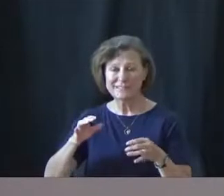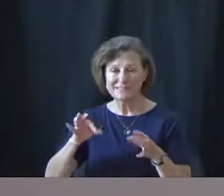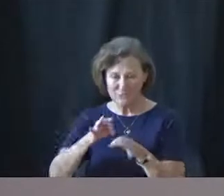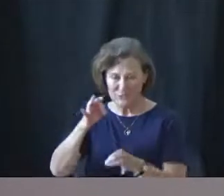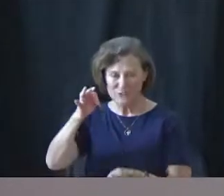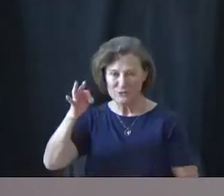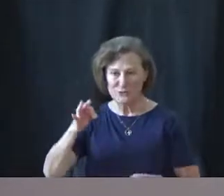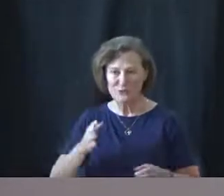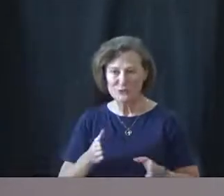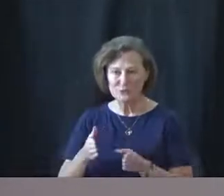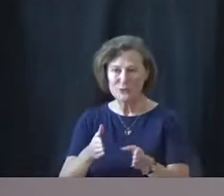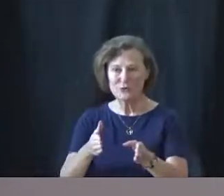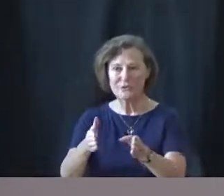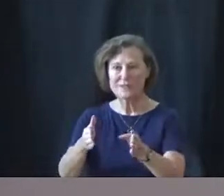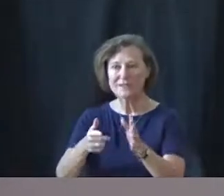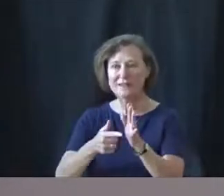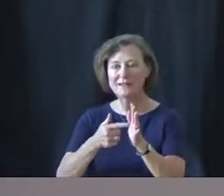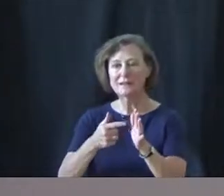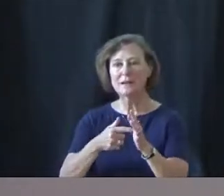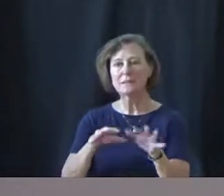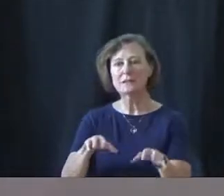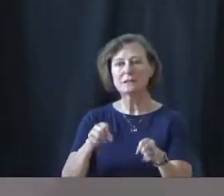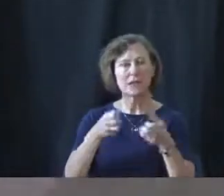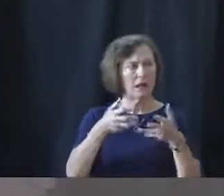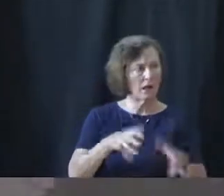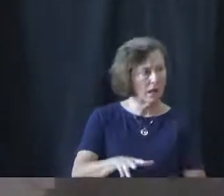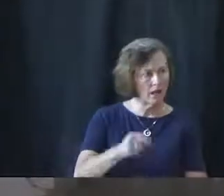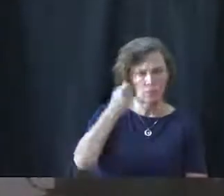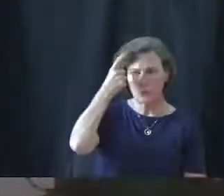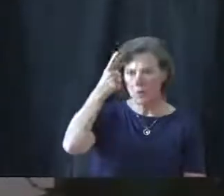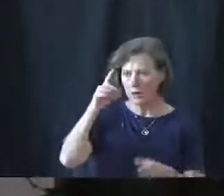Sometimes it takes a loss to realize the connection to each other.